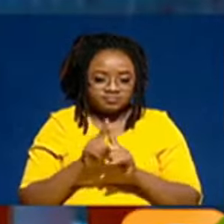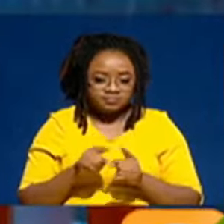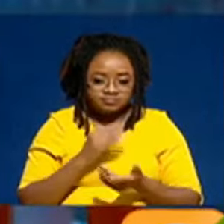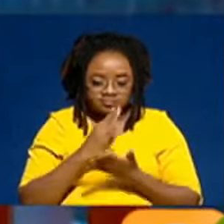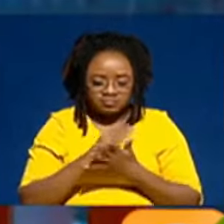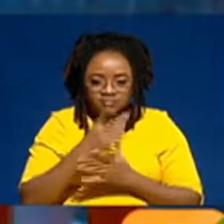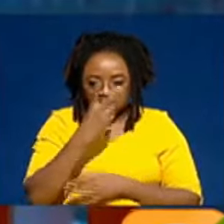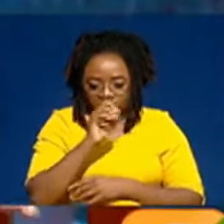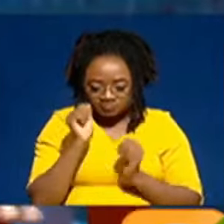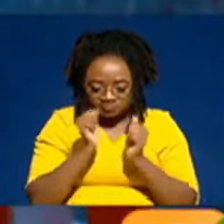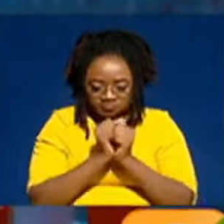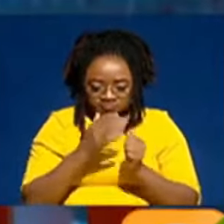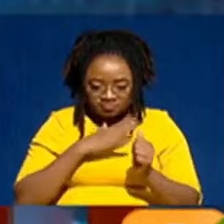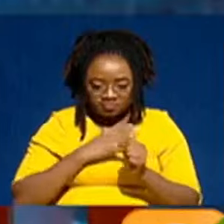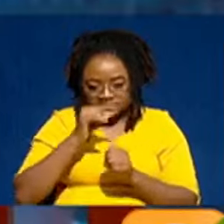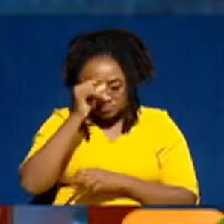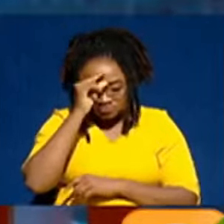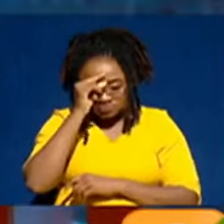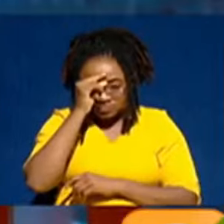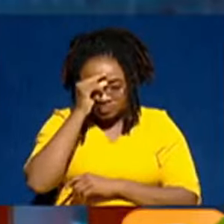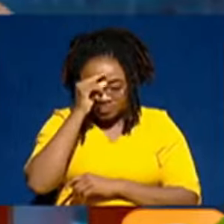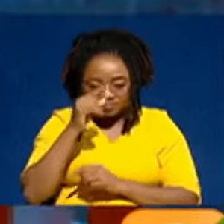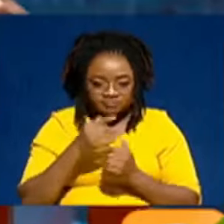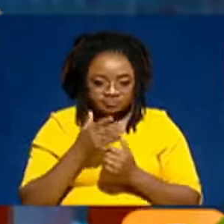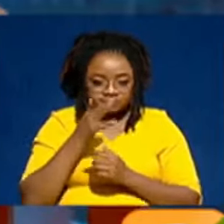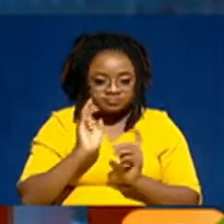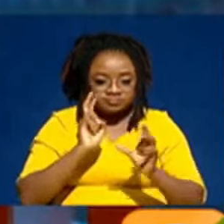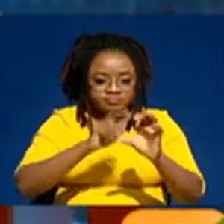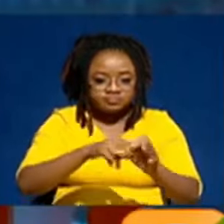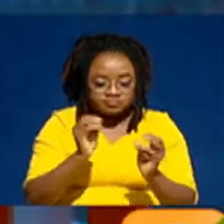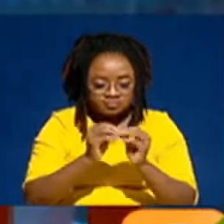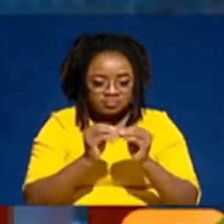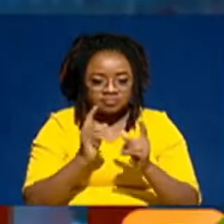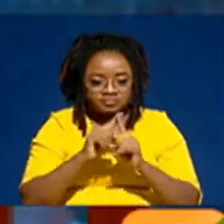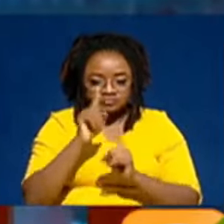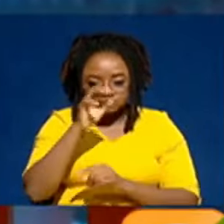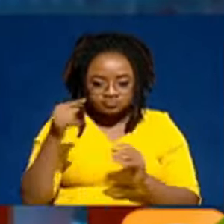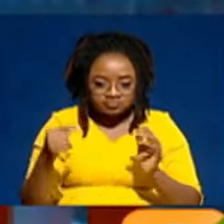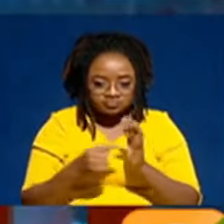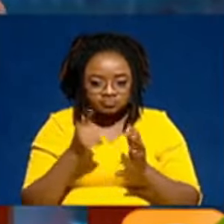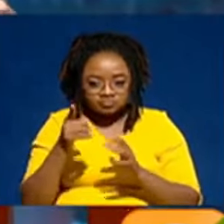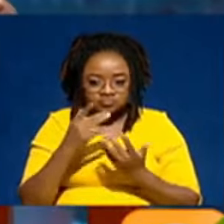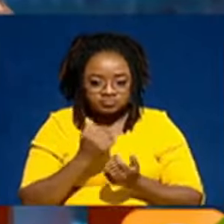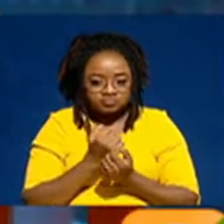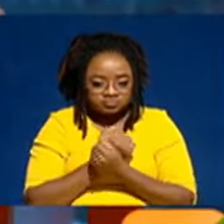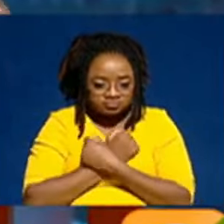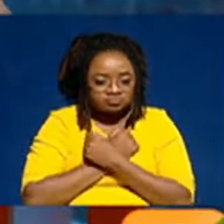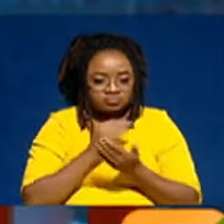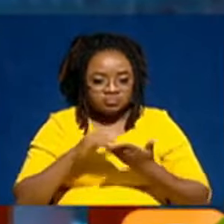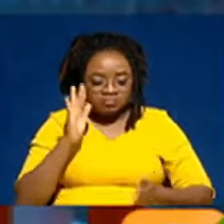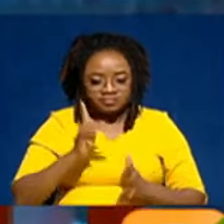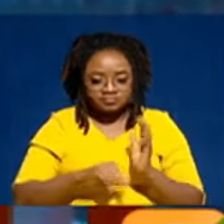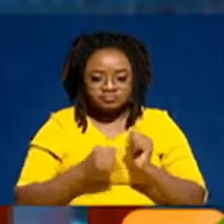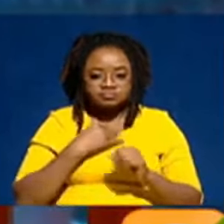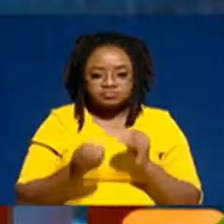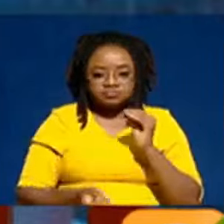my administration, again, as one of the things that we had set to achieve, was to coming up with a